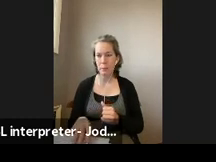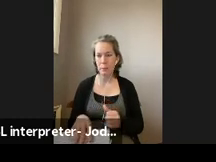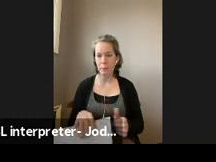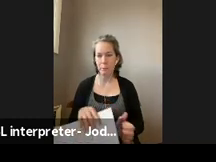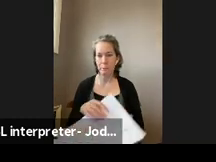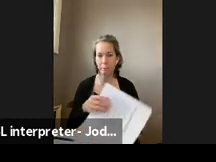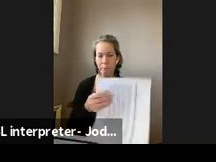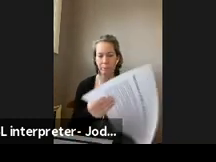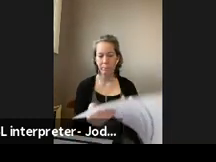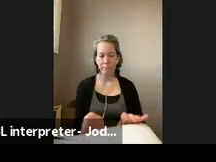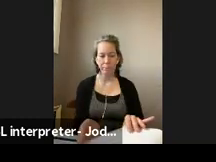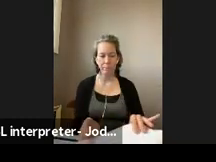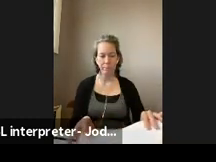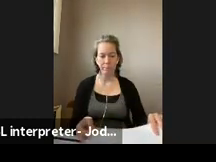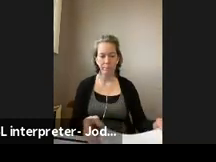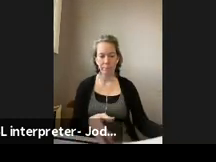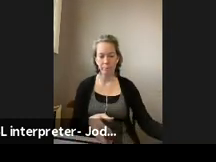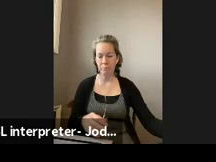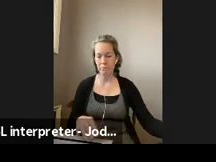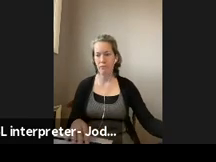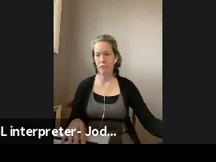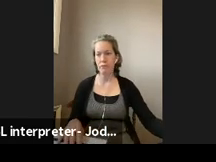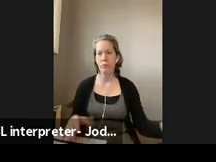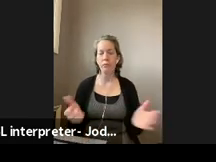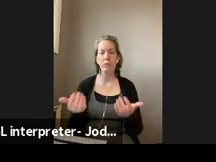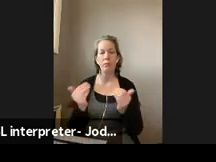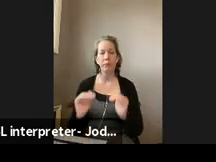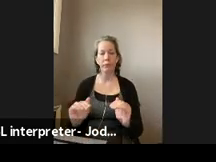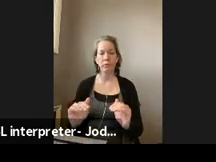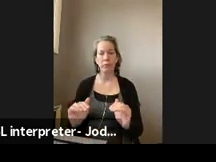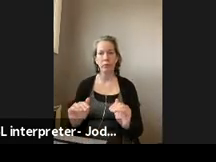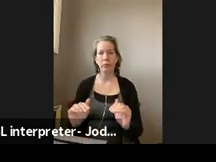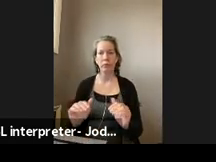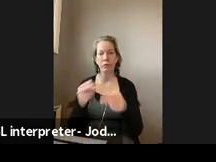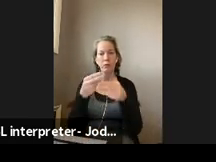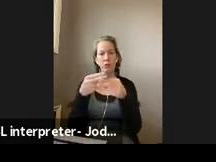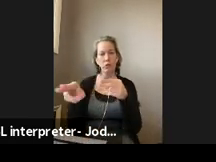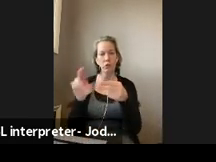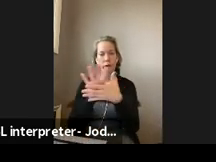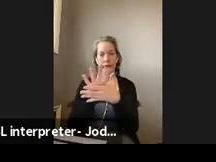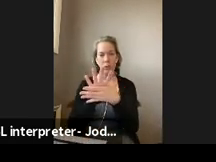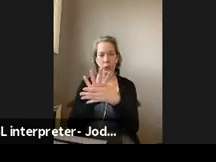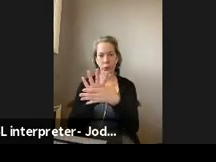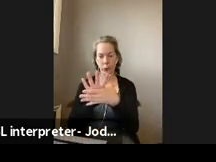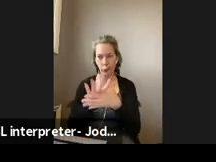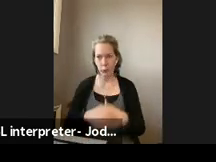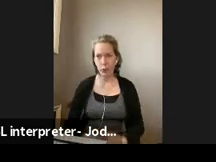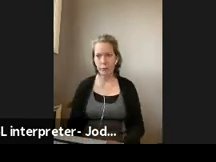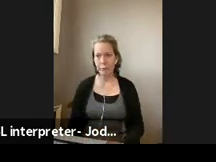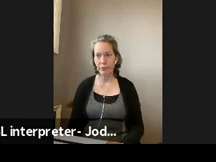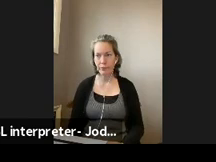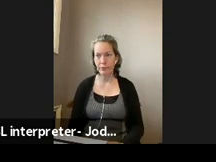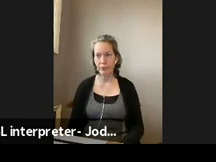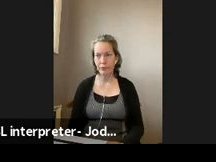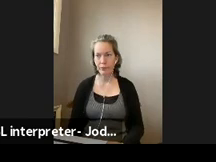moving on, we're just going to do a quick video. And I think once I turn it